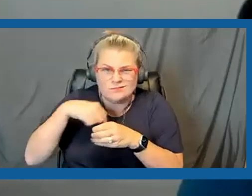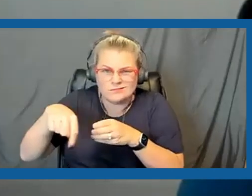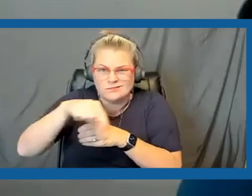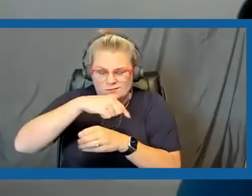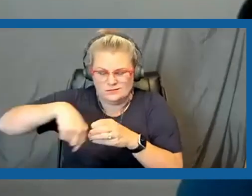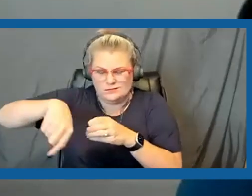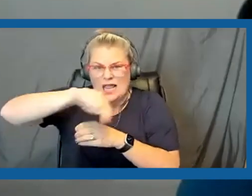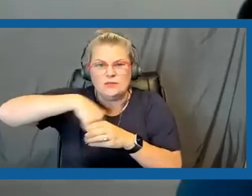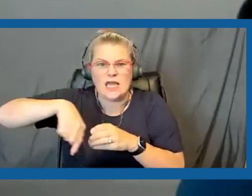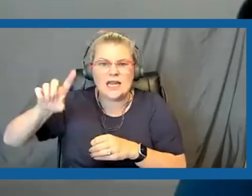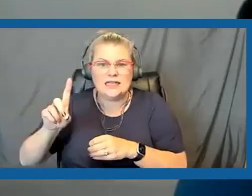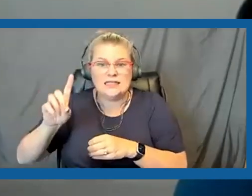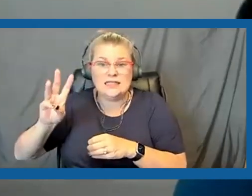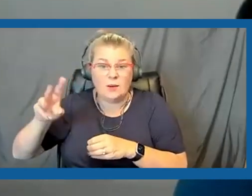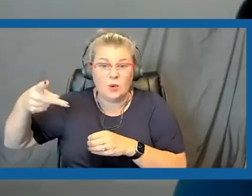by DWP, another issue.